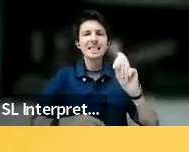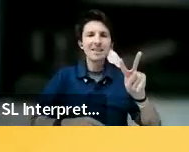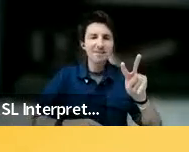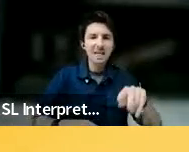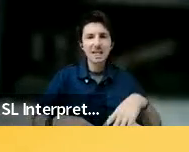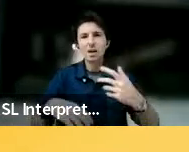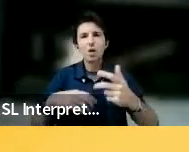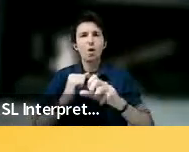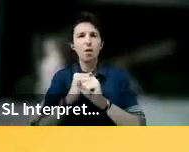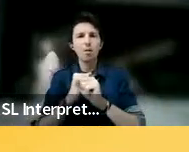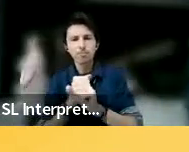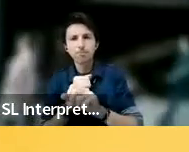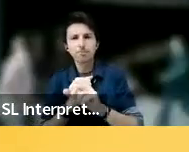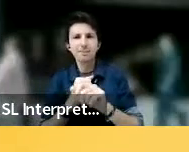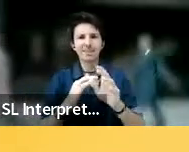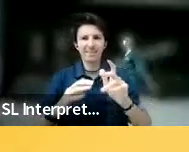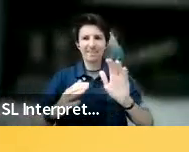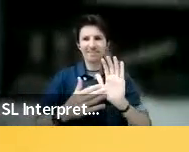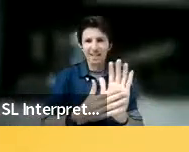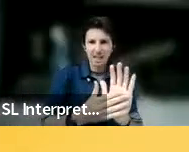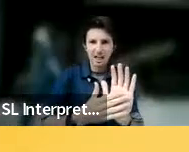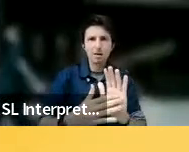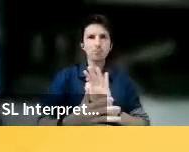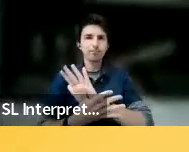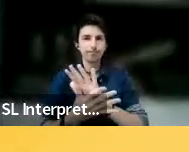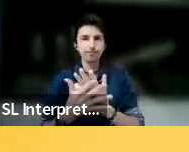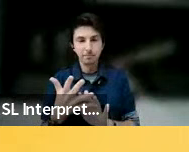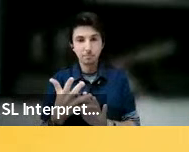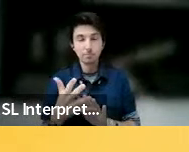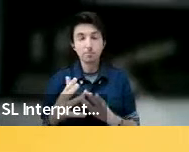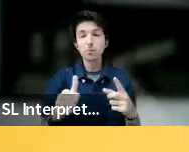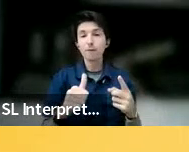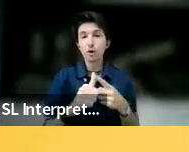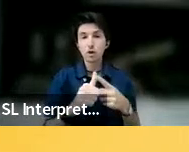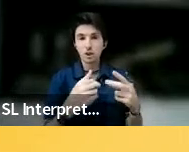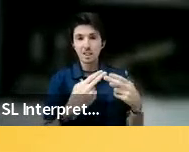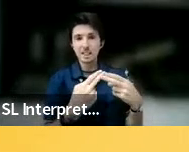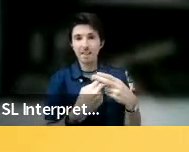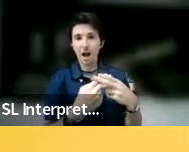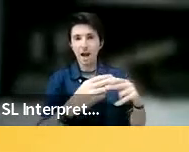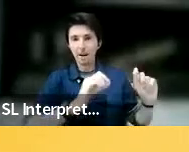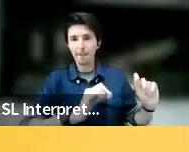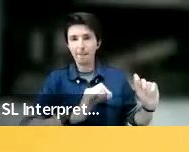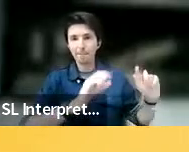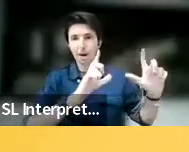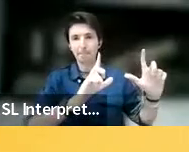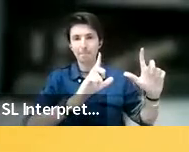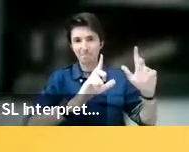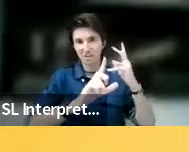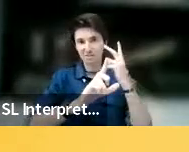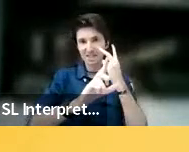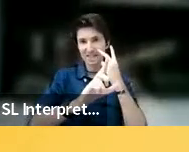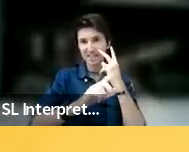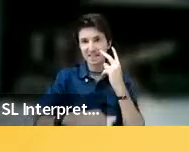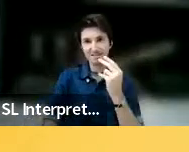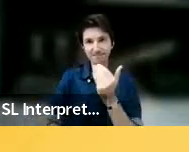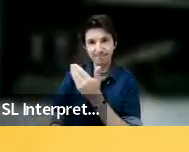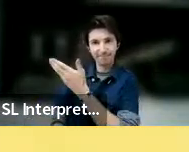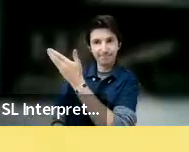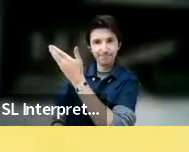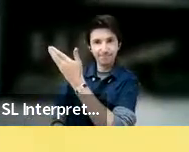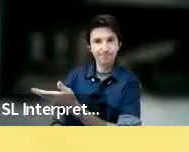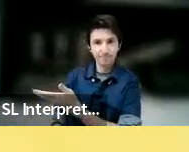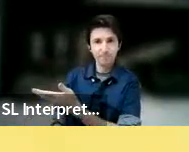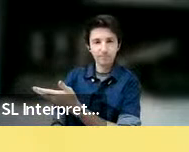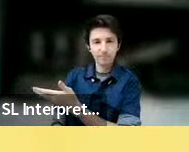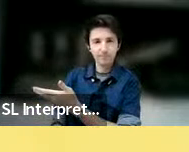films. And the first slide that I'm going to start to discuss is really going to focus on costume fittings. And